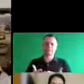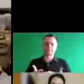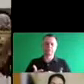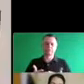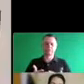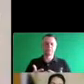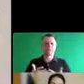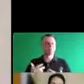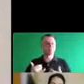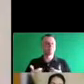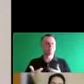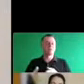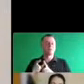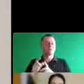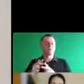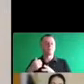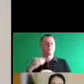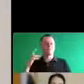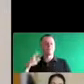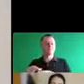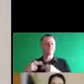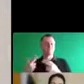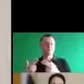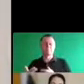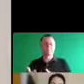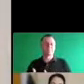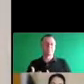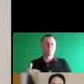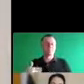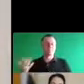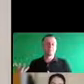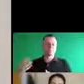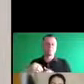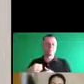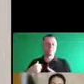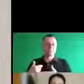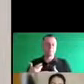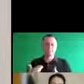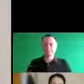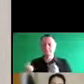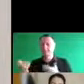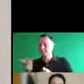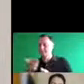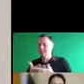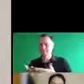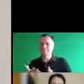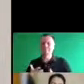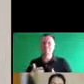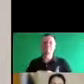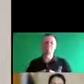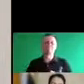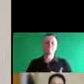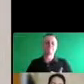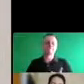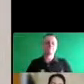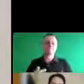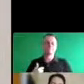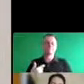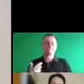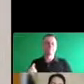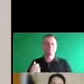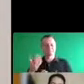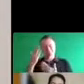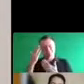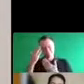for my family. They weren't always willing to engage in all of them. So hence, I kind of had to